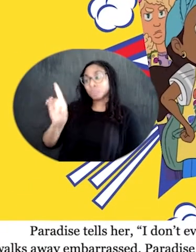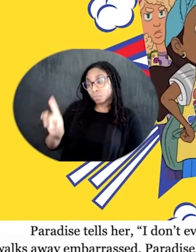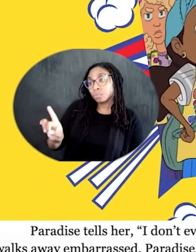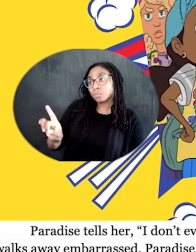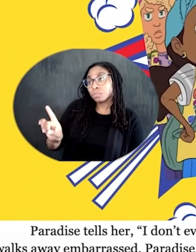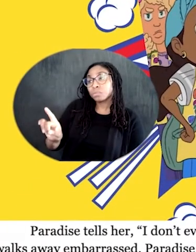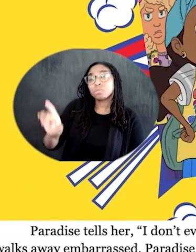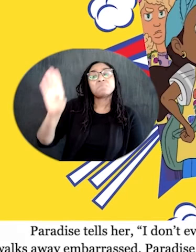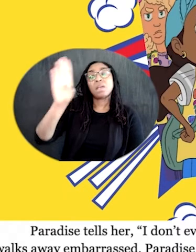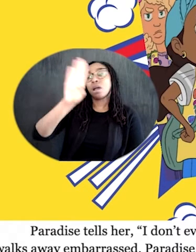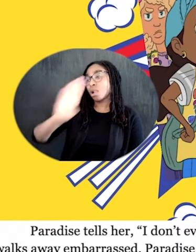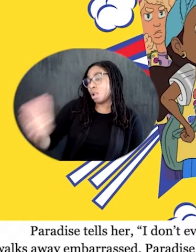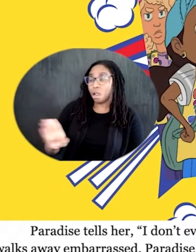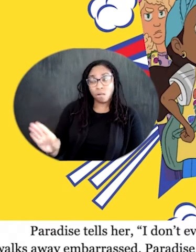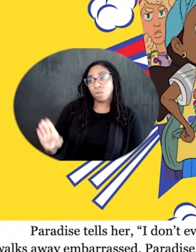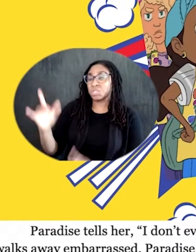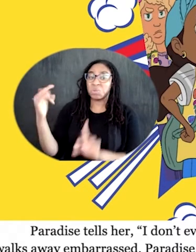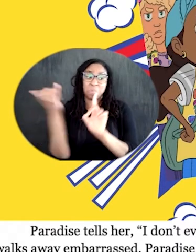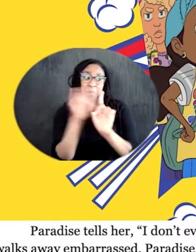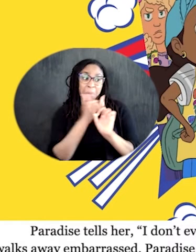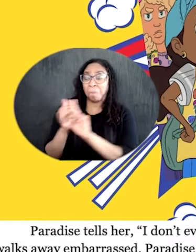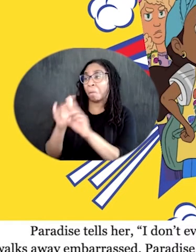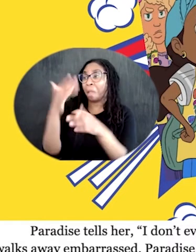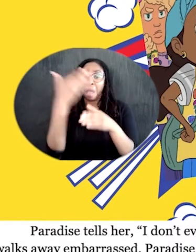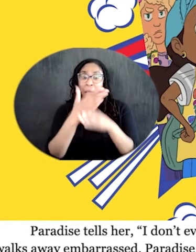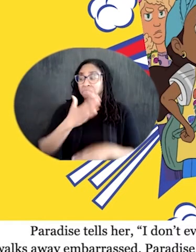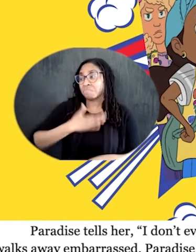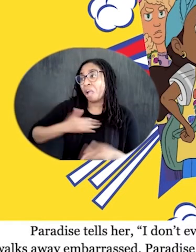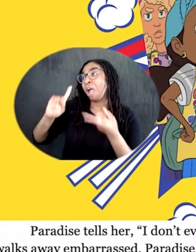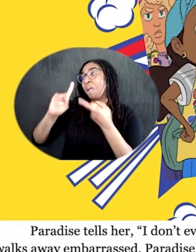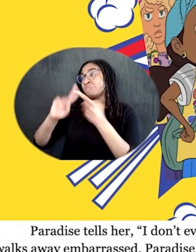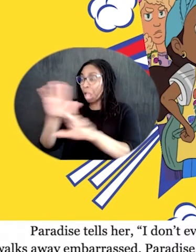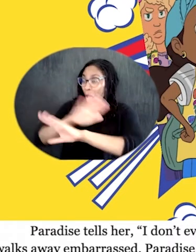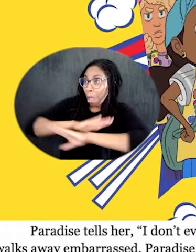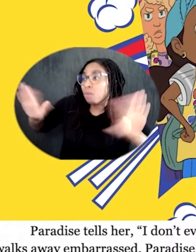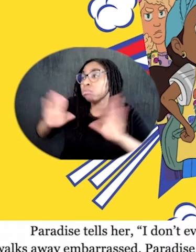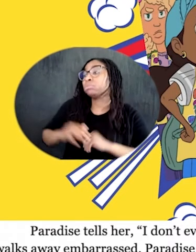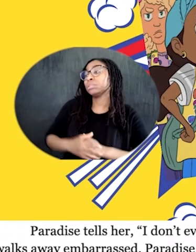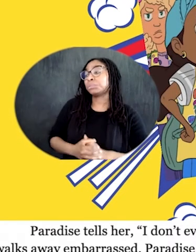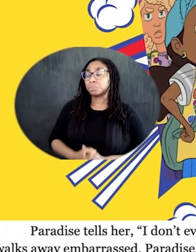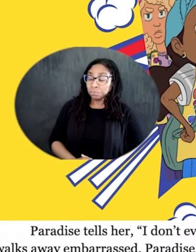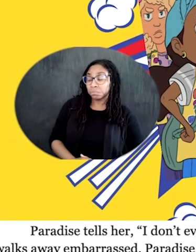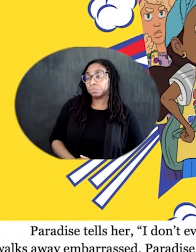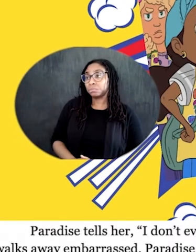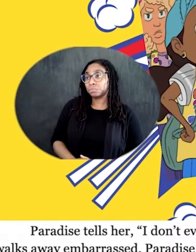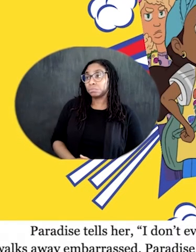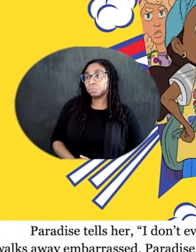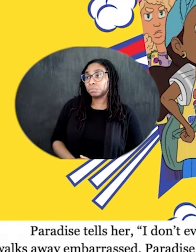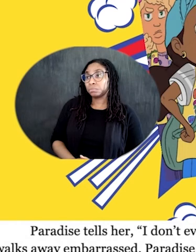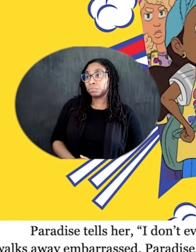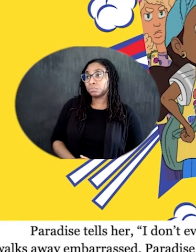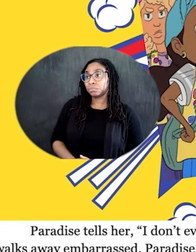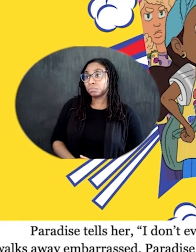Paradise tells her, "I don't ever want to see you messing with my friends anymore."